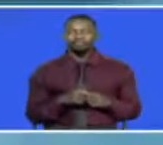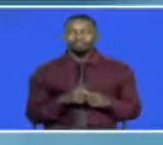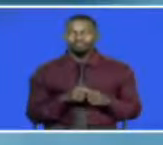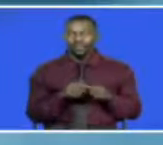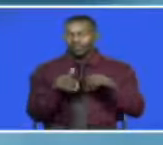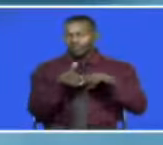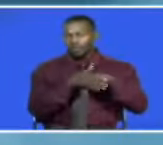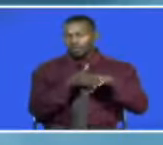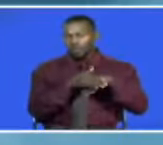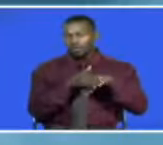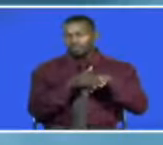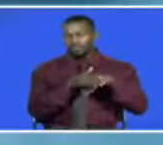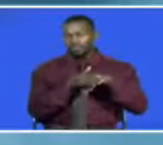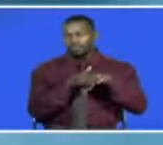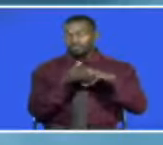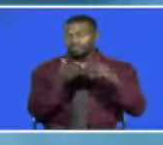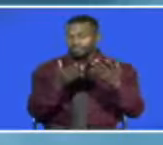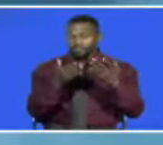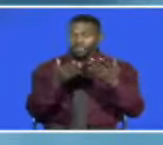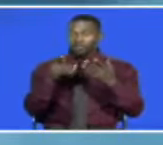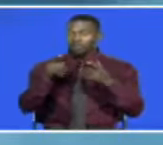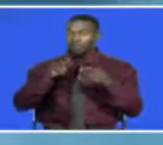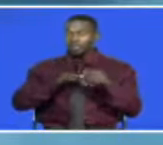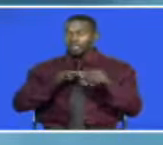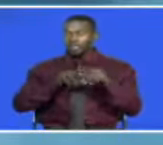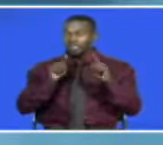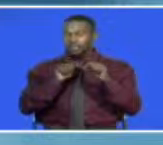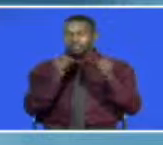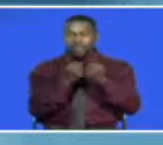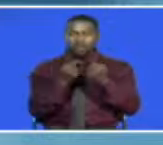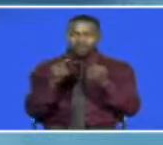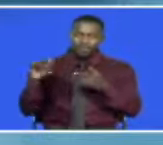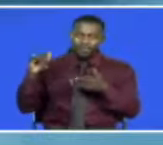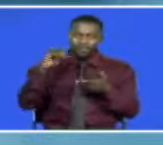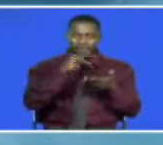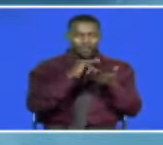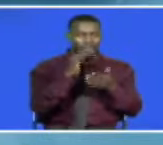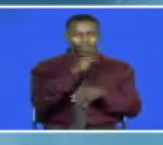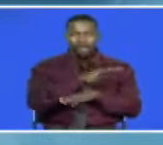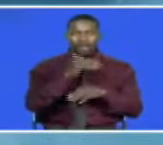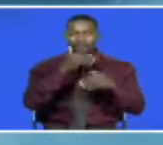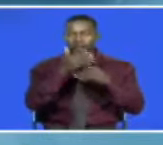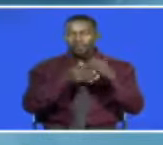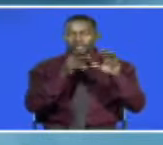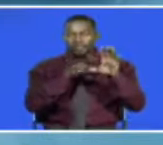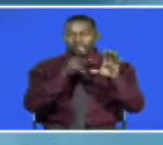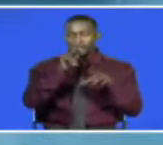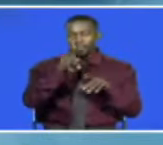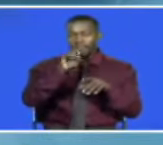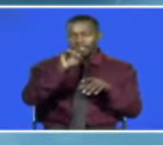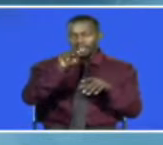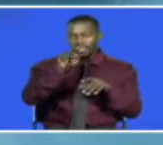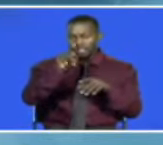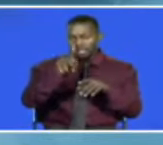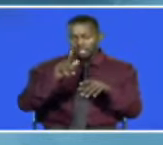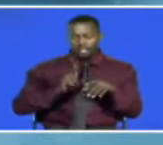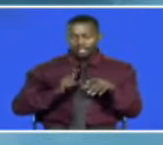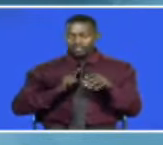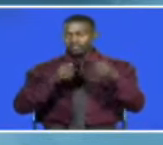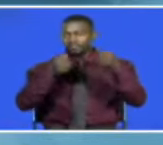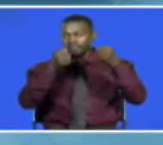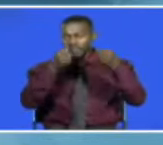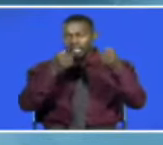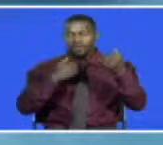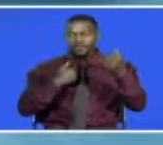To some football matters now, Harambee Starlets returned to the country after competing in the Pink Ladies Cup in Antalya, Turkey. The team faced three